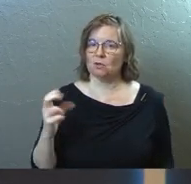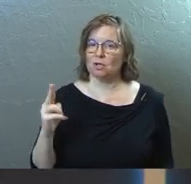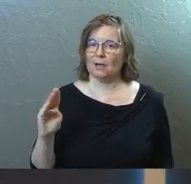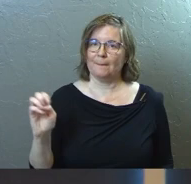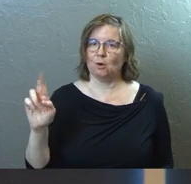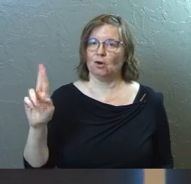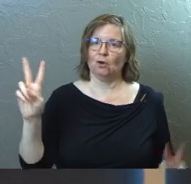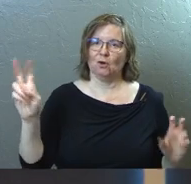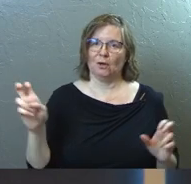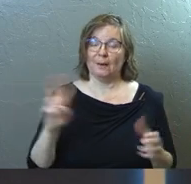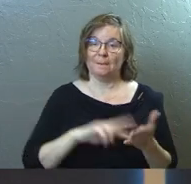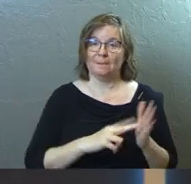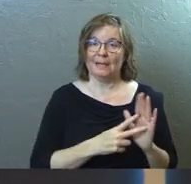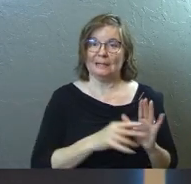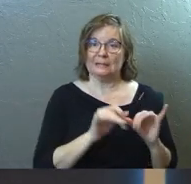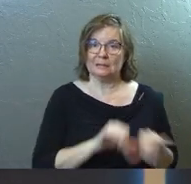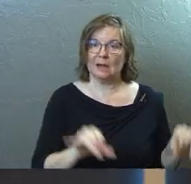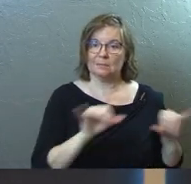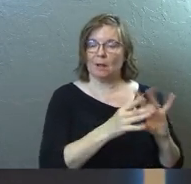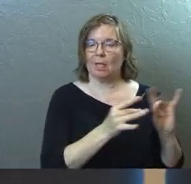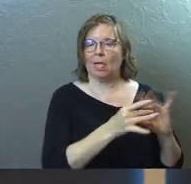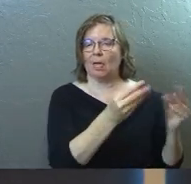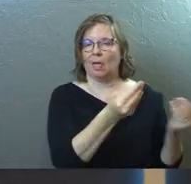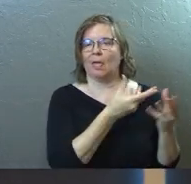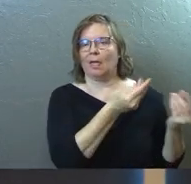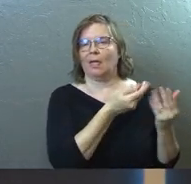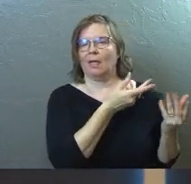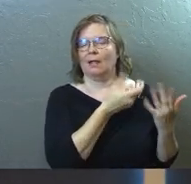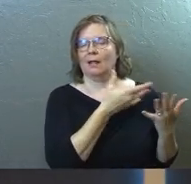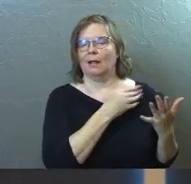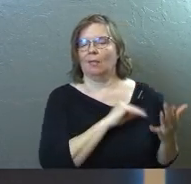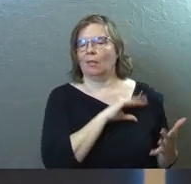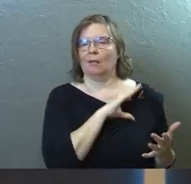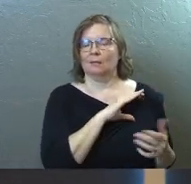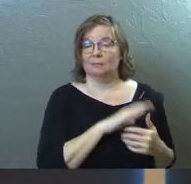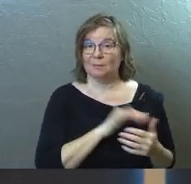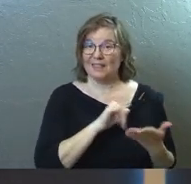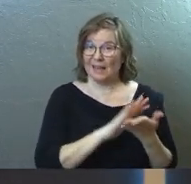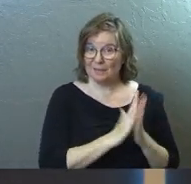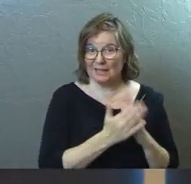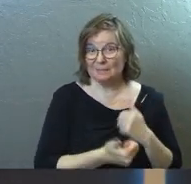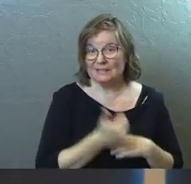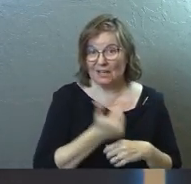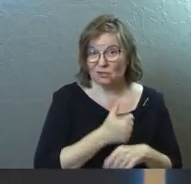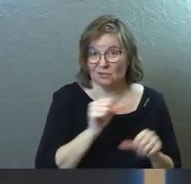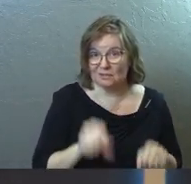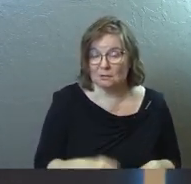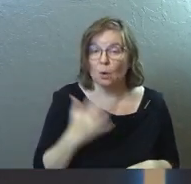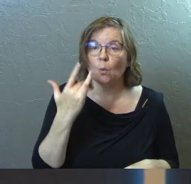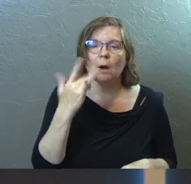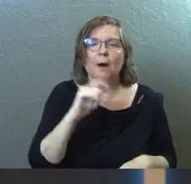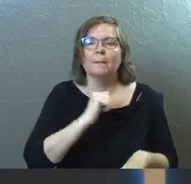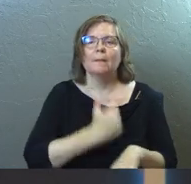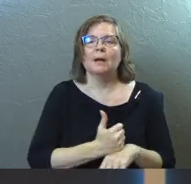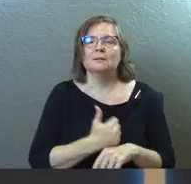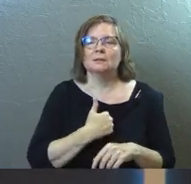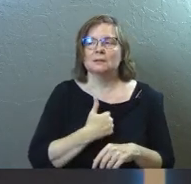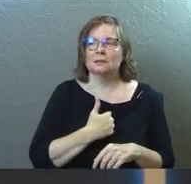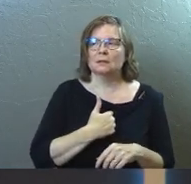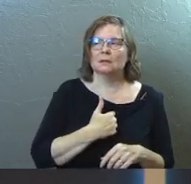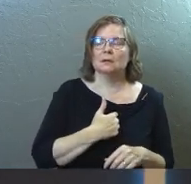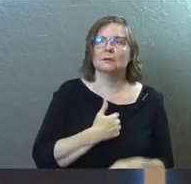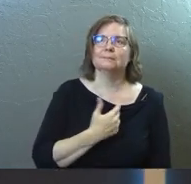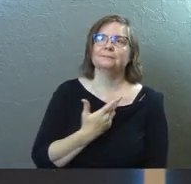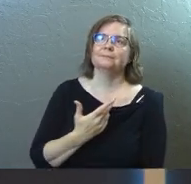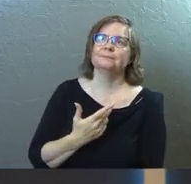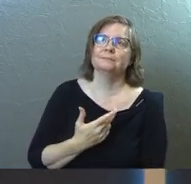right. But they become dangerous, these other things that I surround myself with. Because what they're based on is